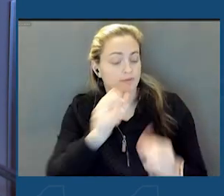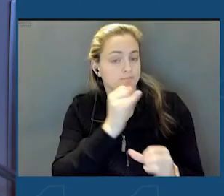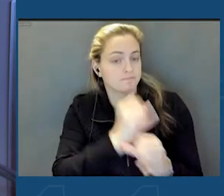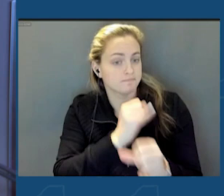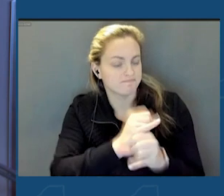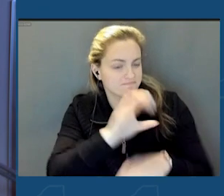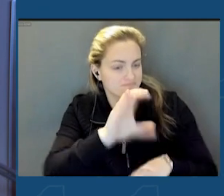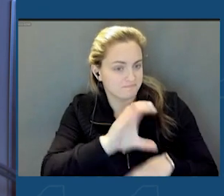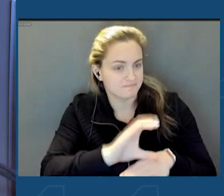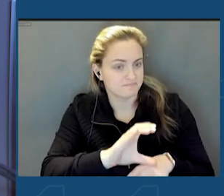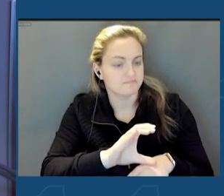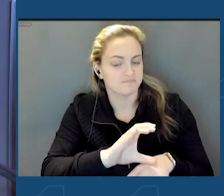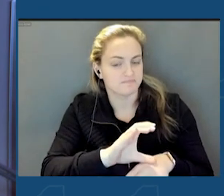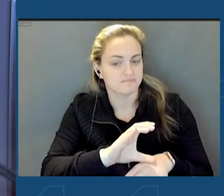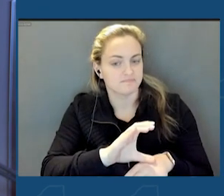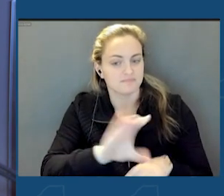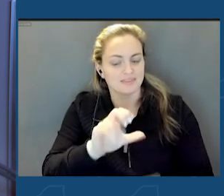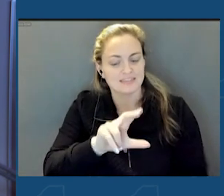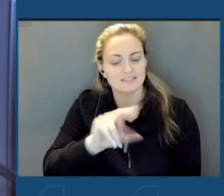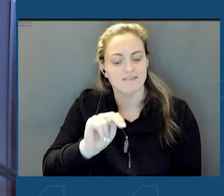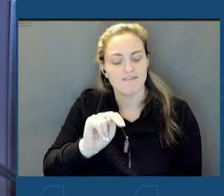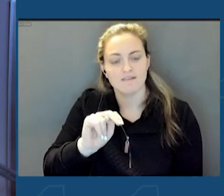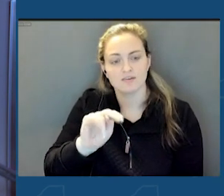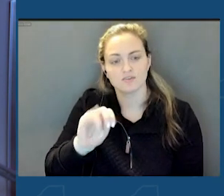Patrick Zengarski.